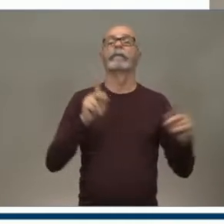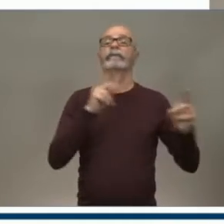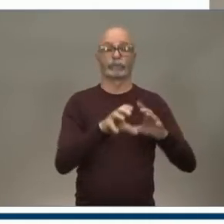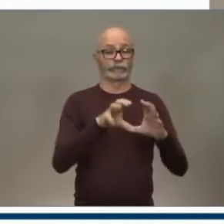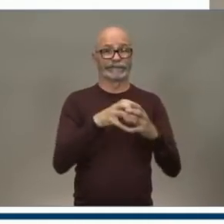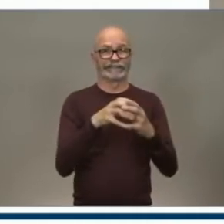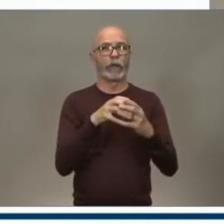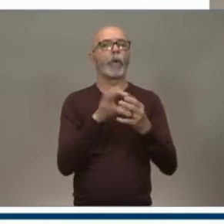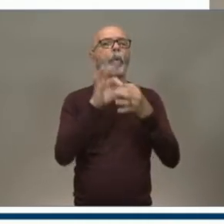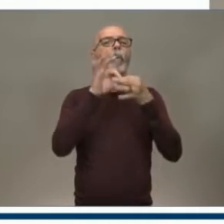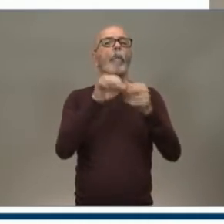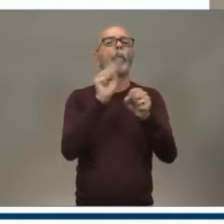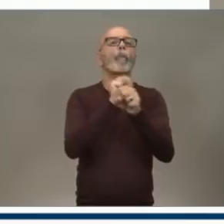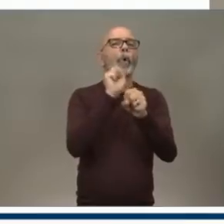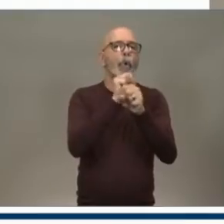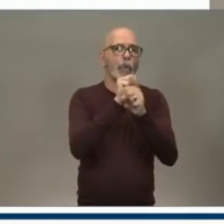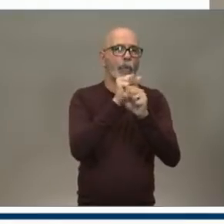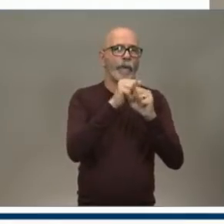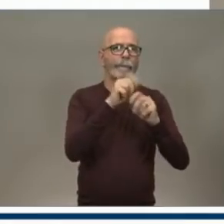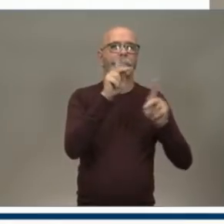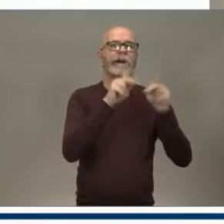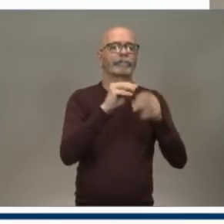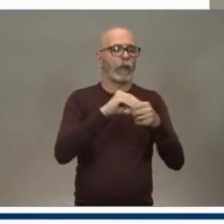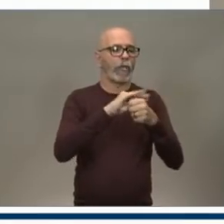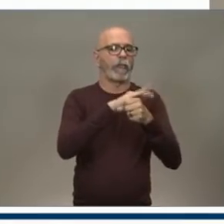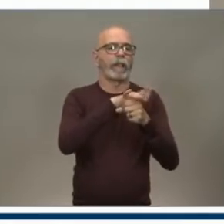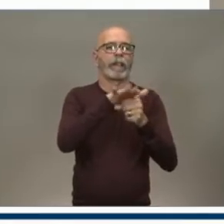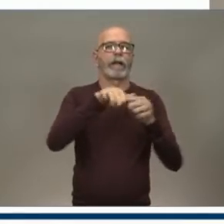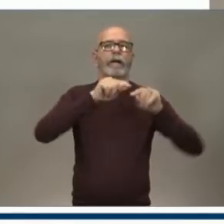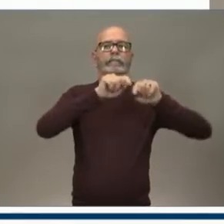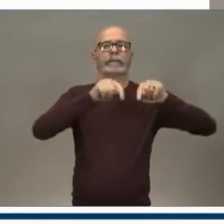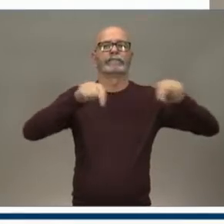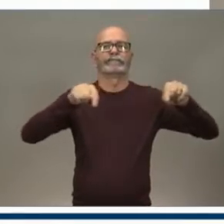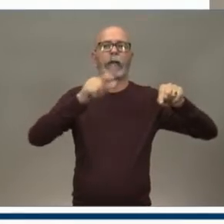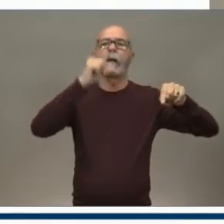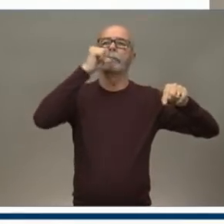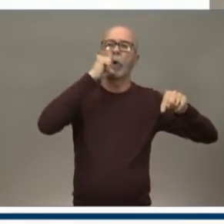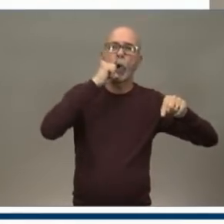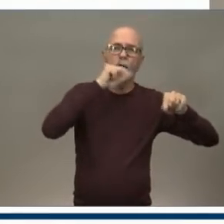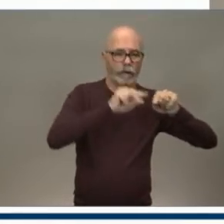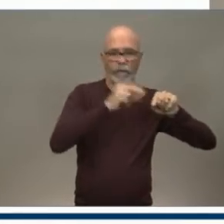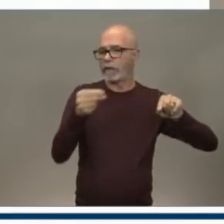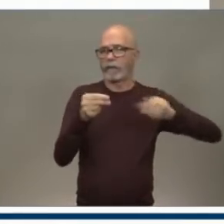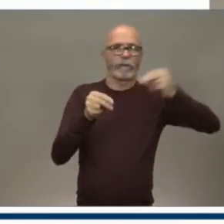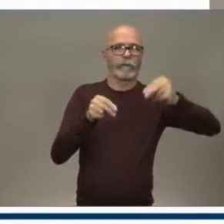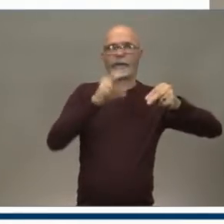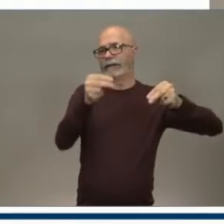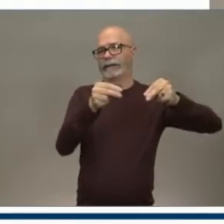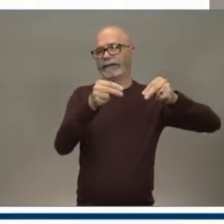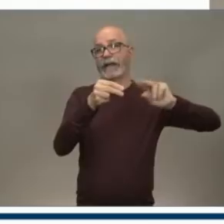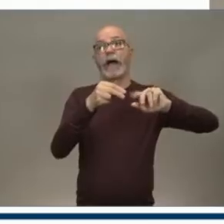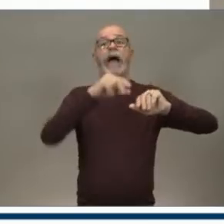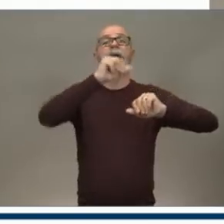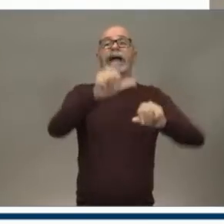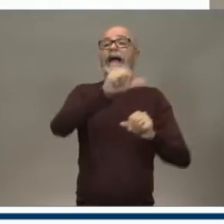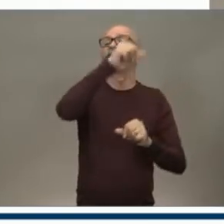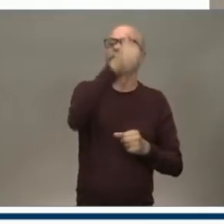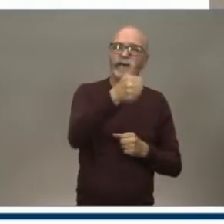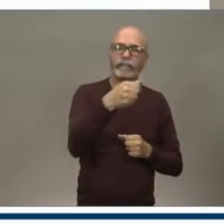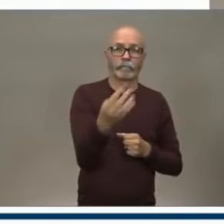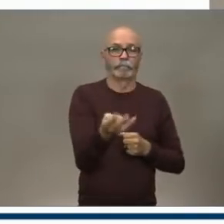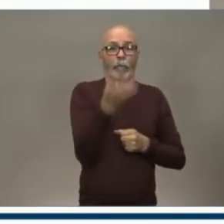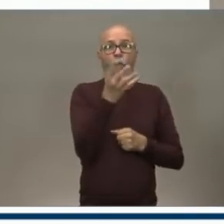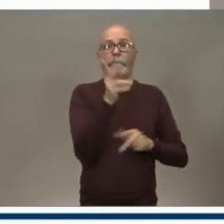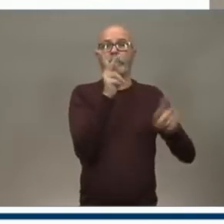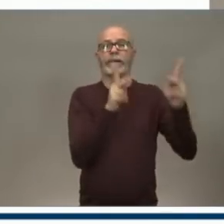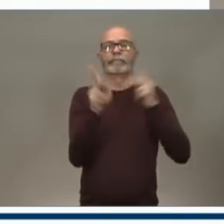also associated with the Bitter End in downtown, and we had some other cases in another workplace also associated through social activity. So that's what I'm saying,